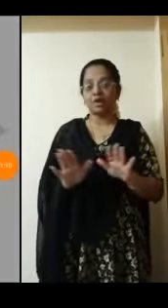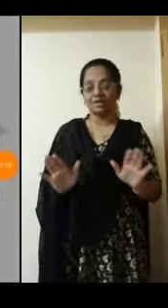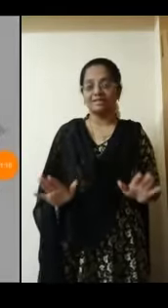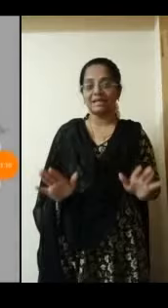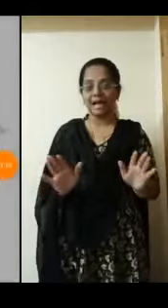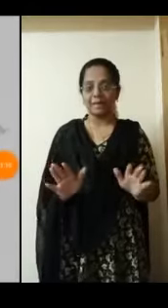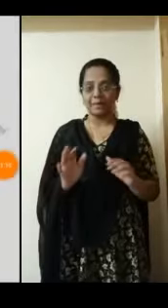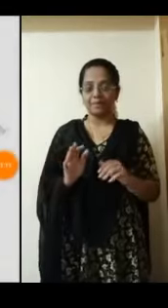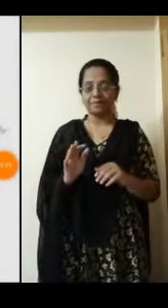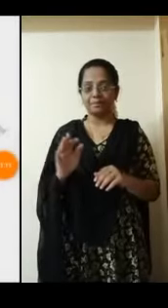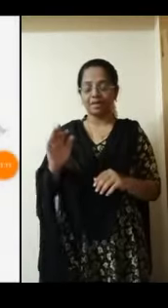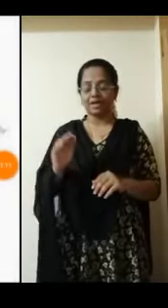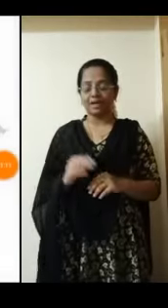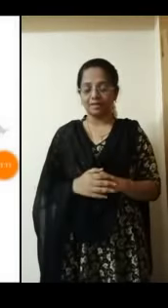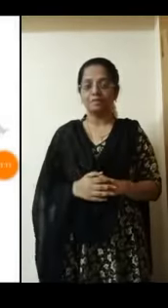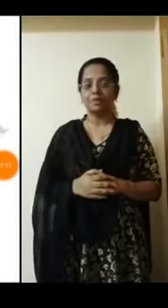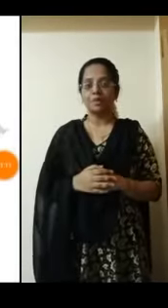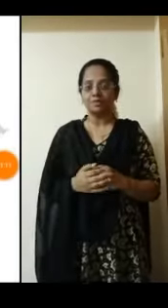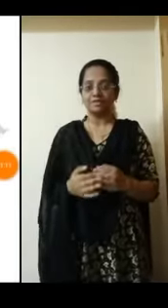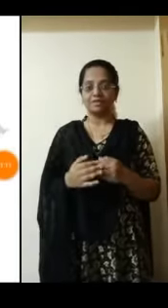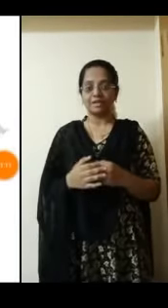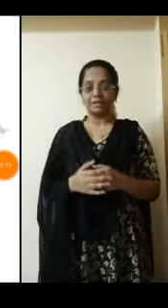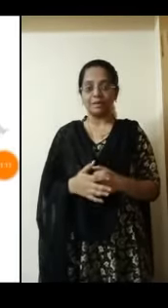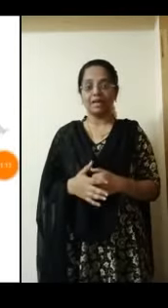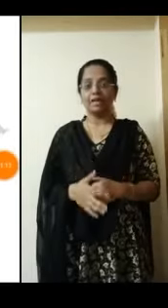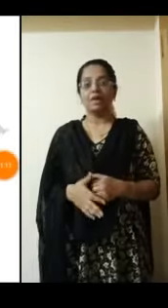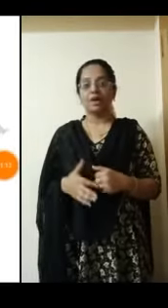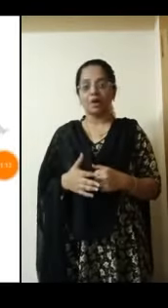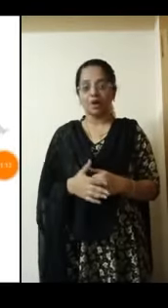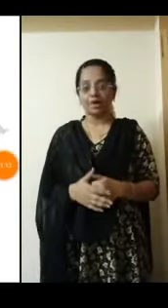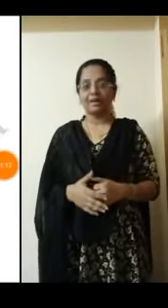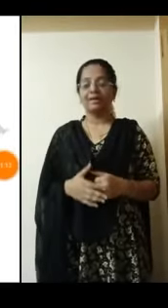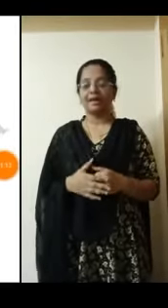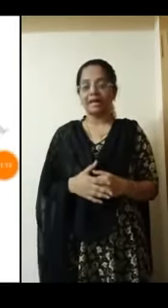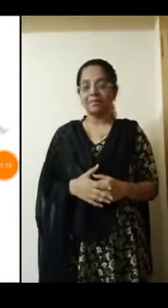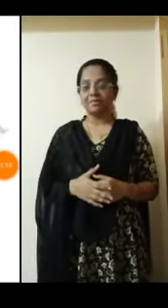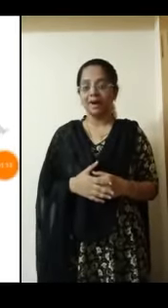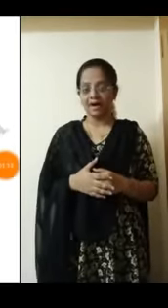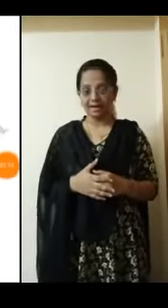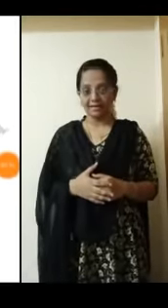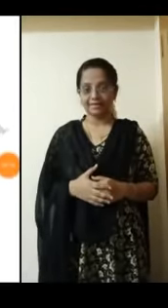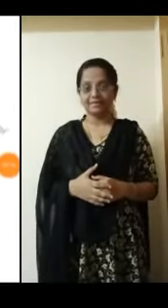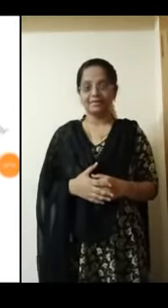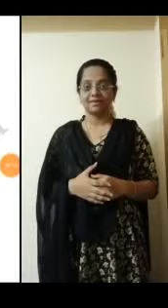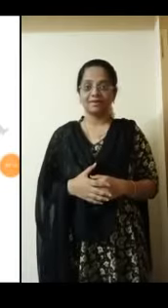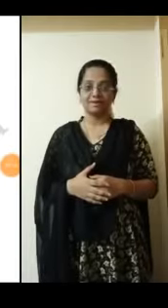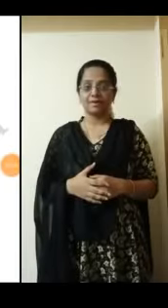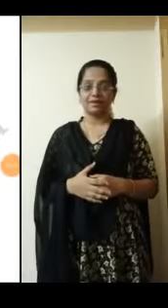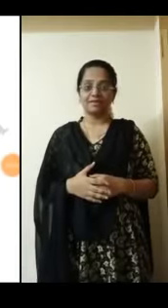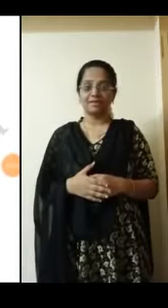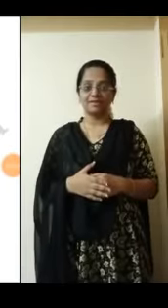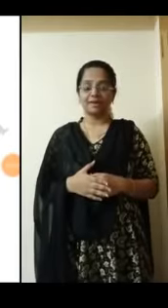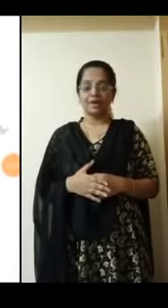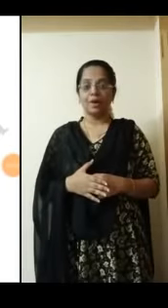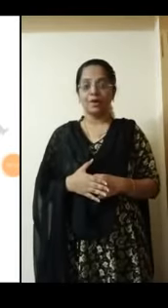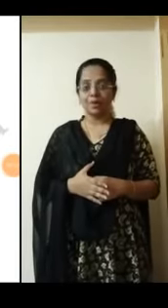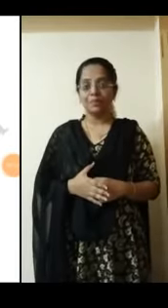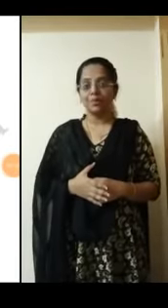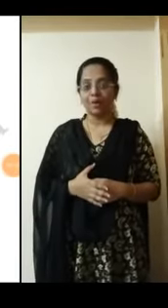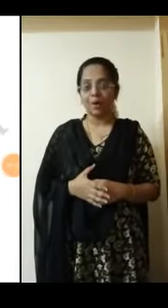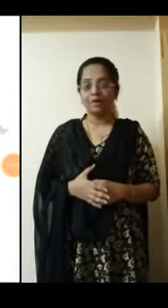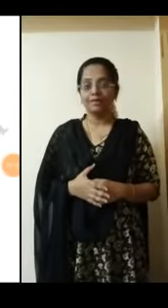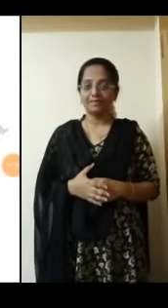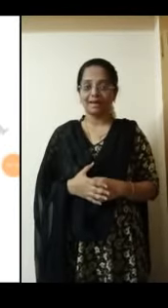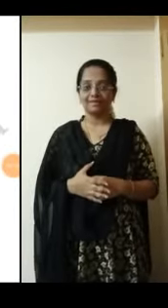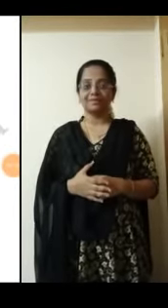make all this happen. And this poem is written by Lorraine M. Hurley. Okay, children, hope